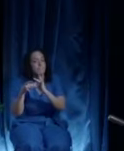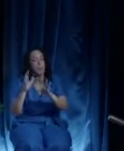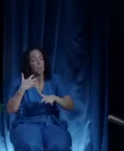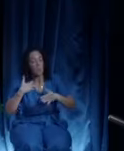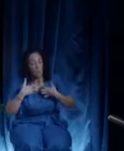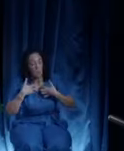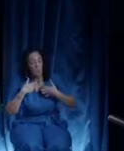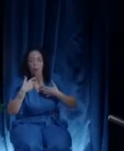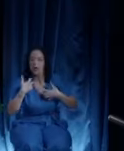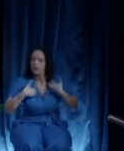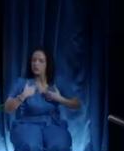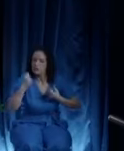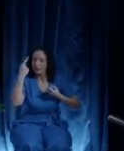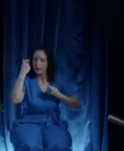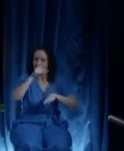reading of scripture as well,